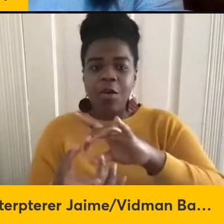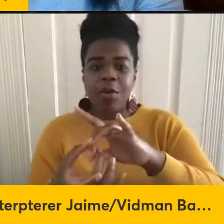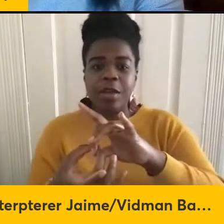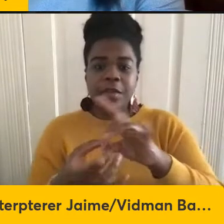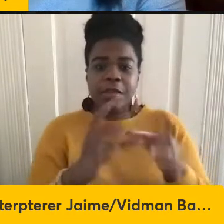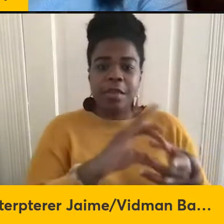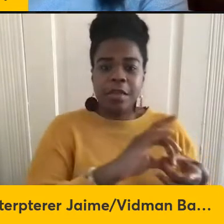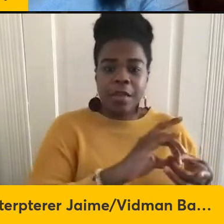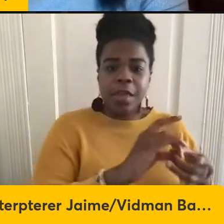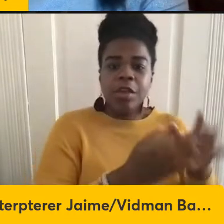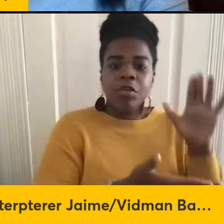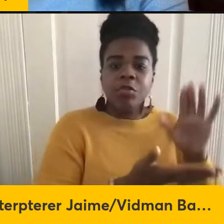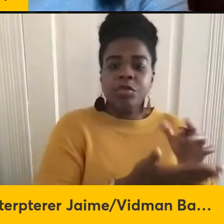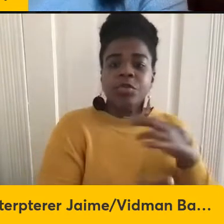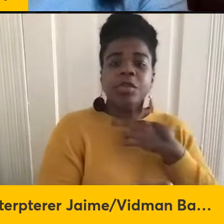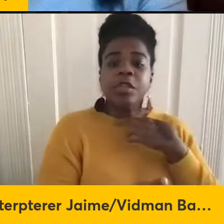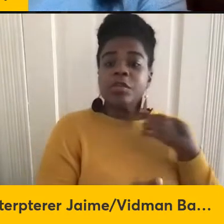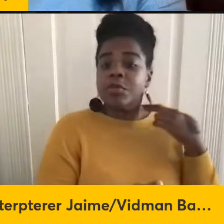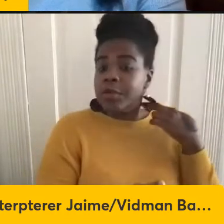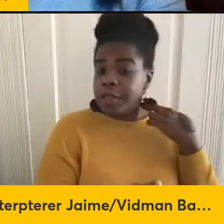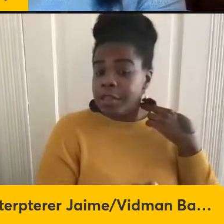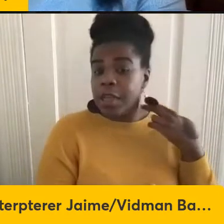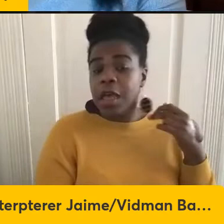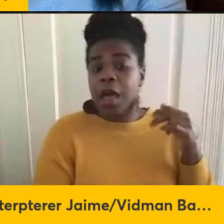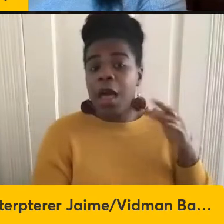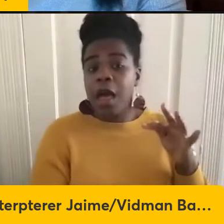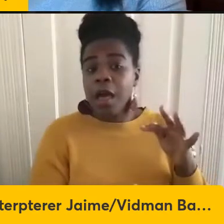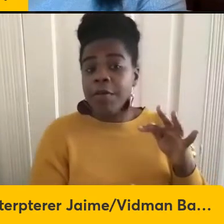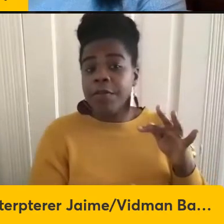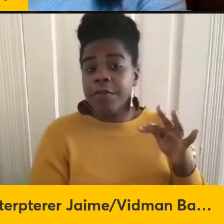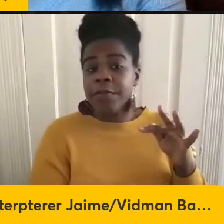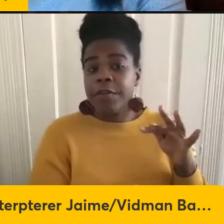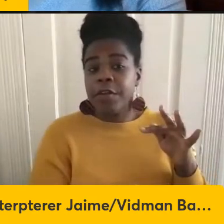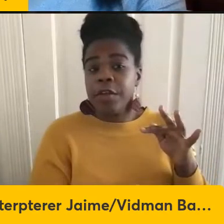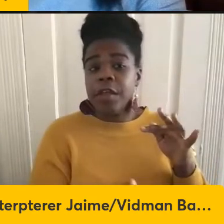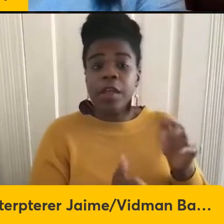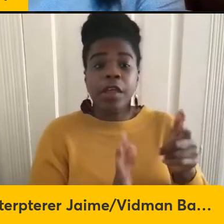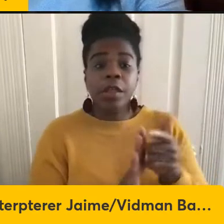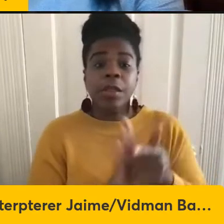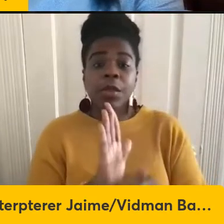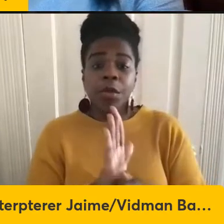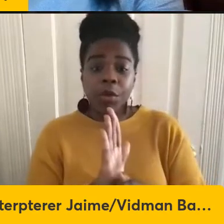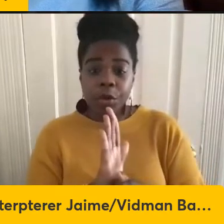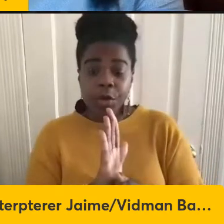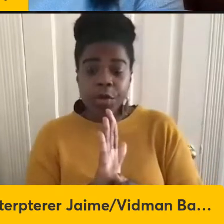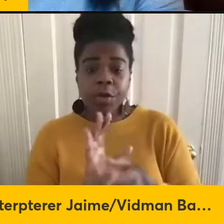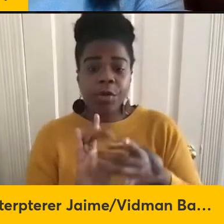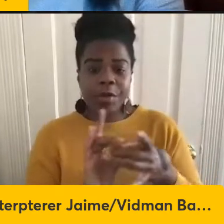reducing risks in maternity-related settings.